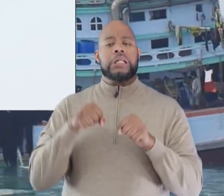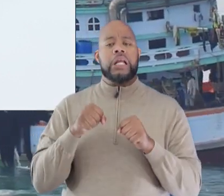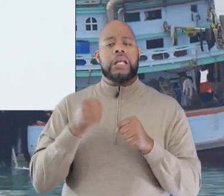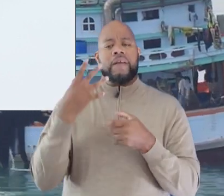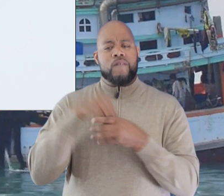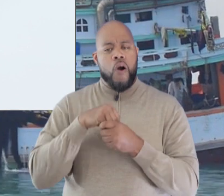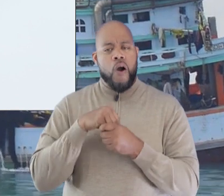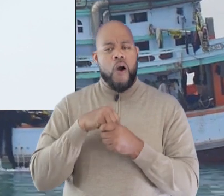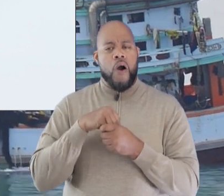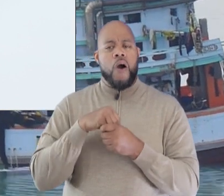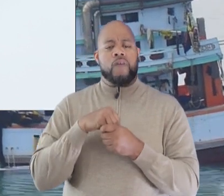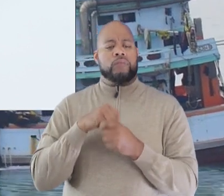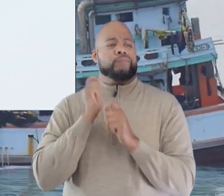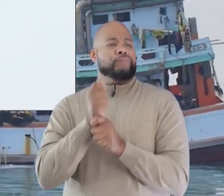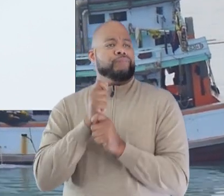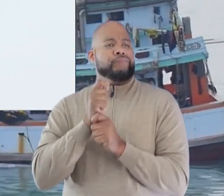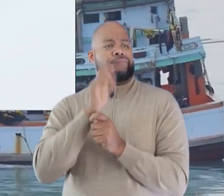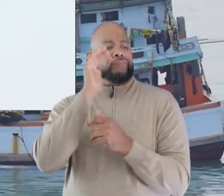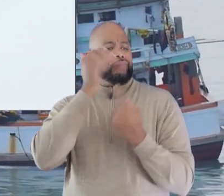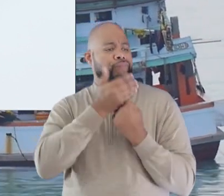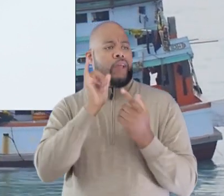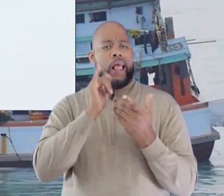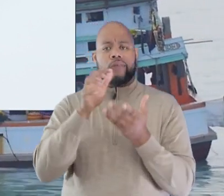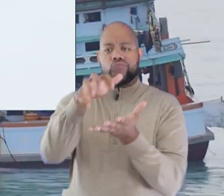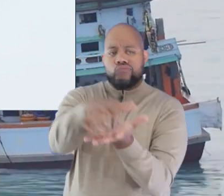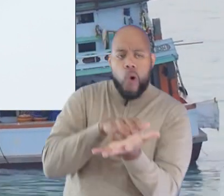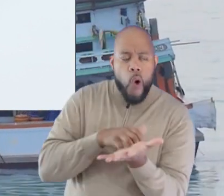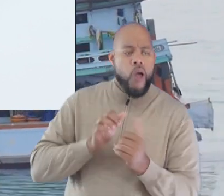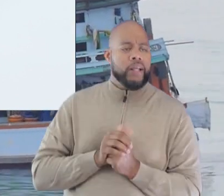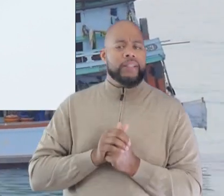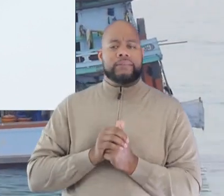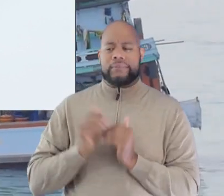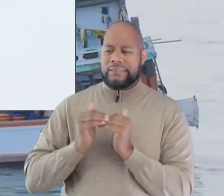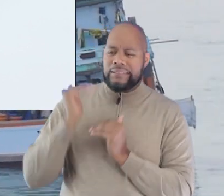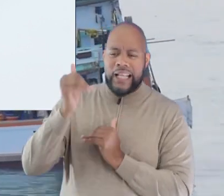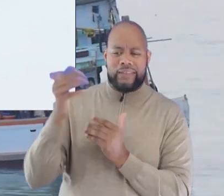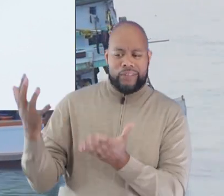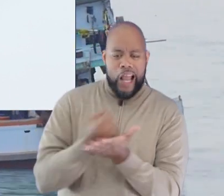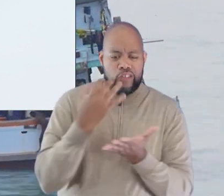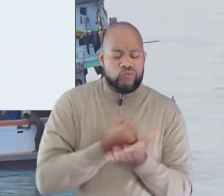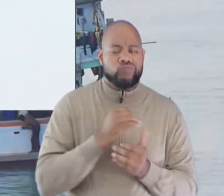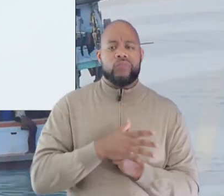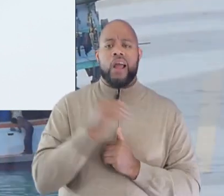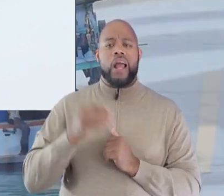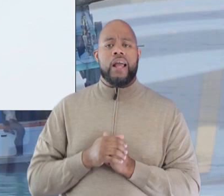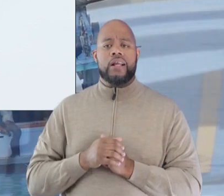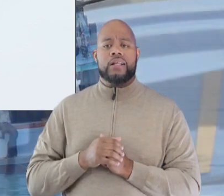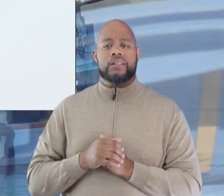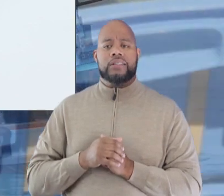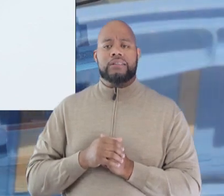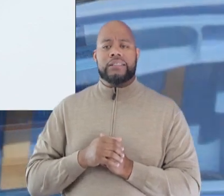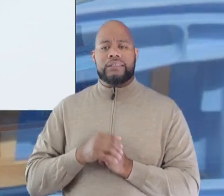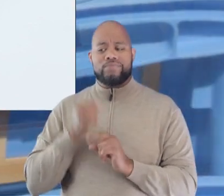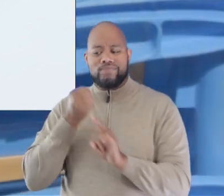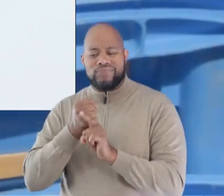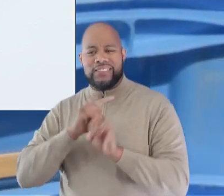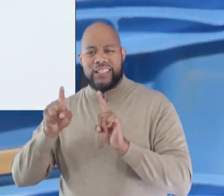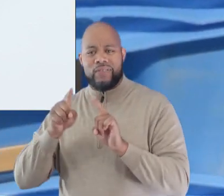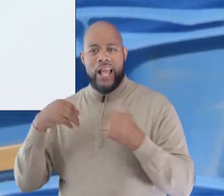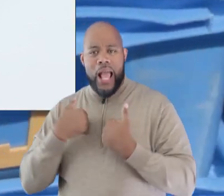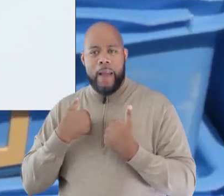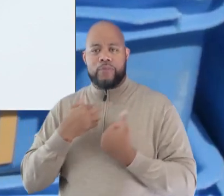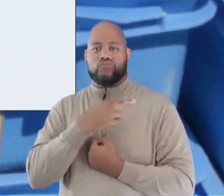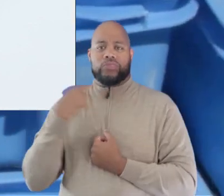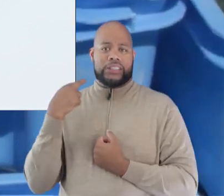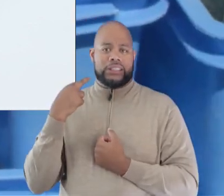can involve indiscriminate fishing methods such as trawling, excessive catches, and puts different marine